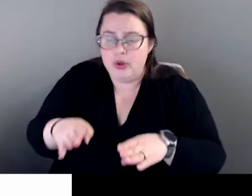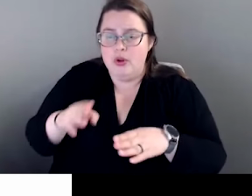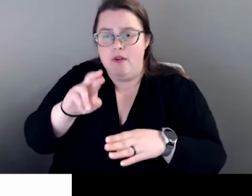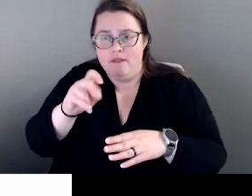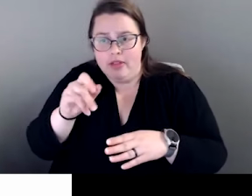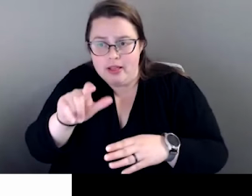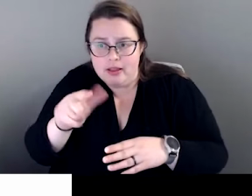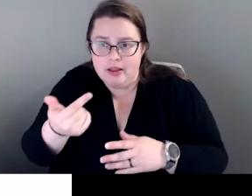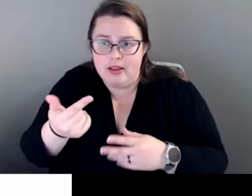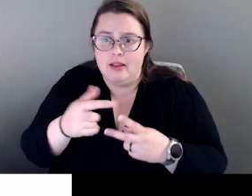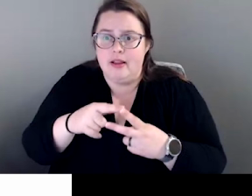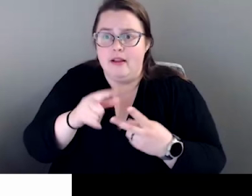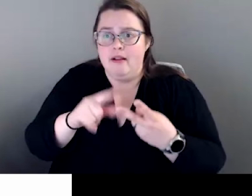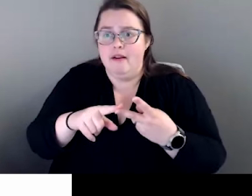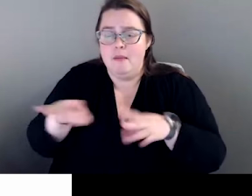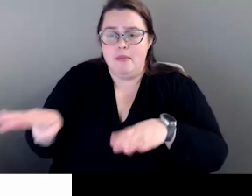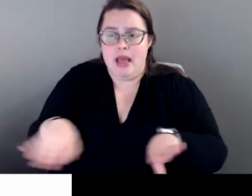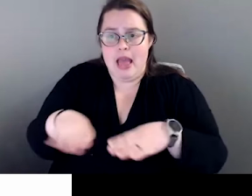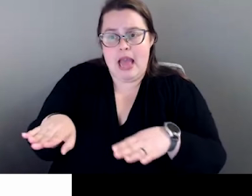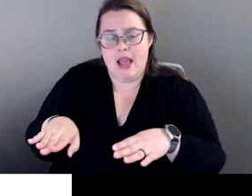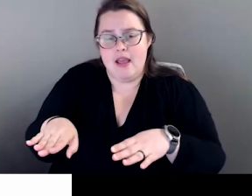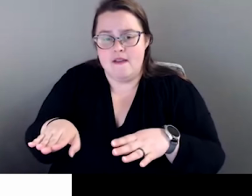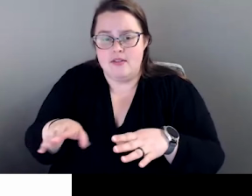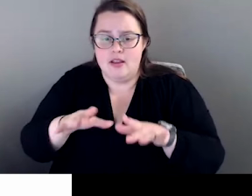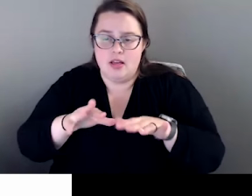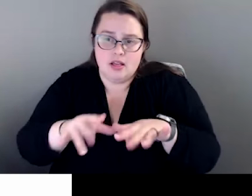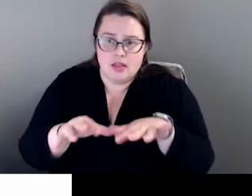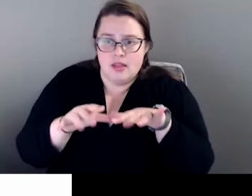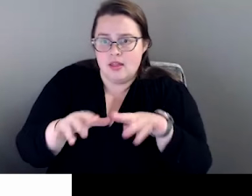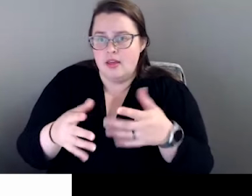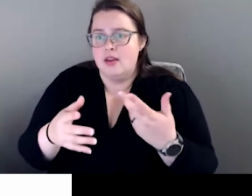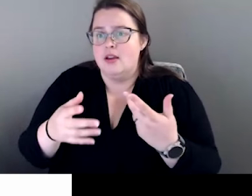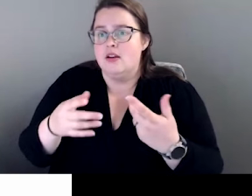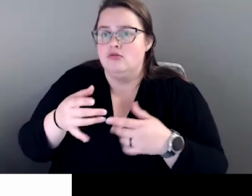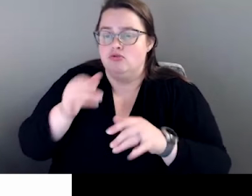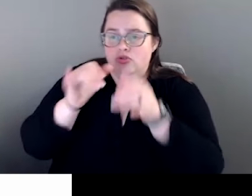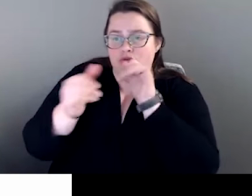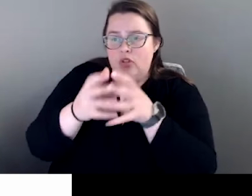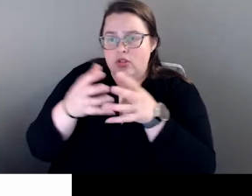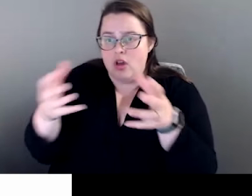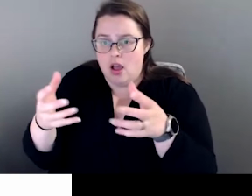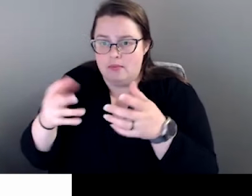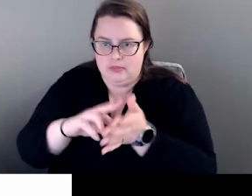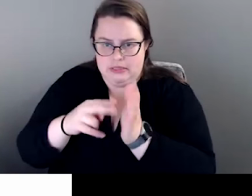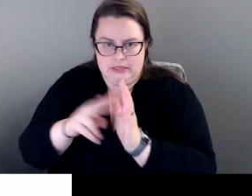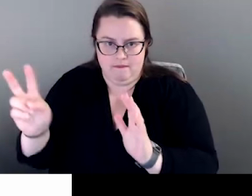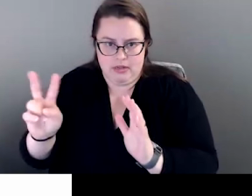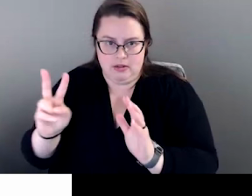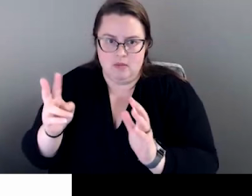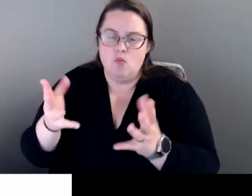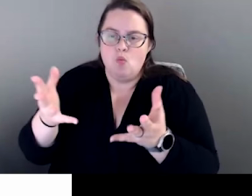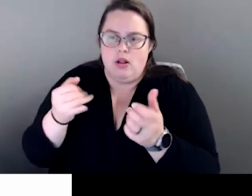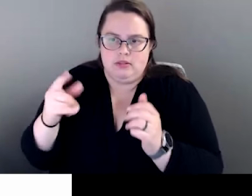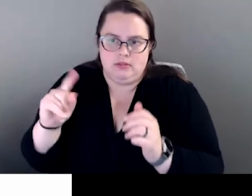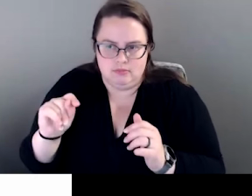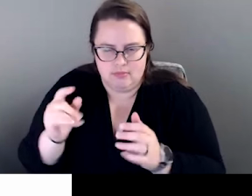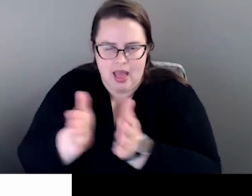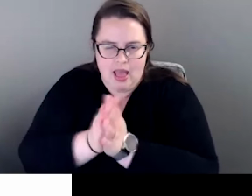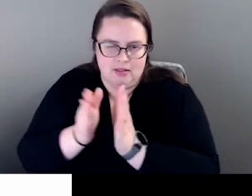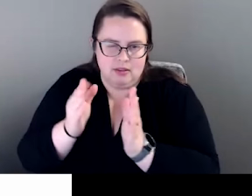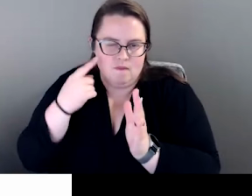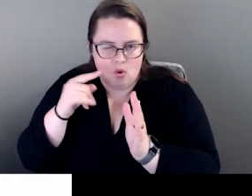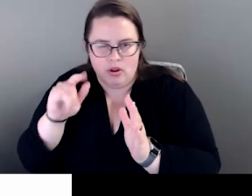means the victim was asking for it. Is that a myth or is that a fact? Okay, yes.